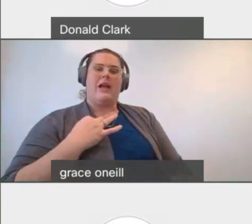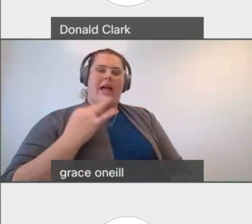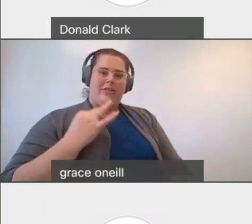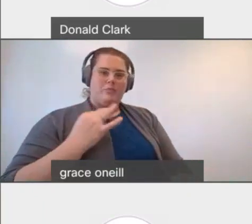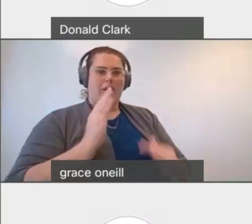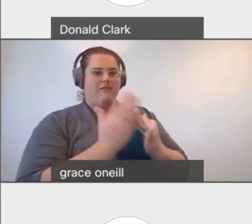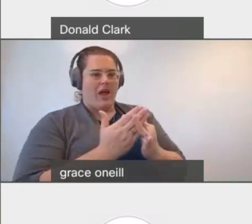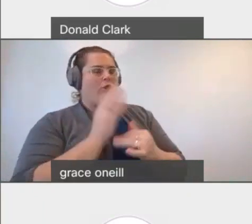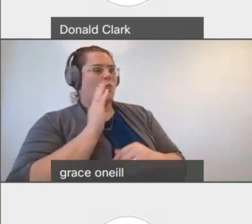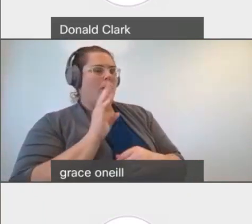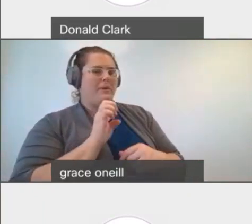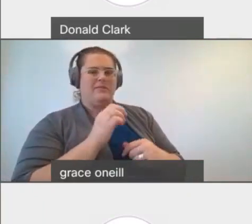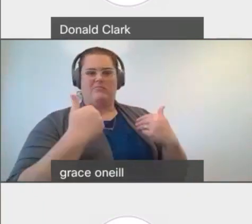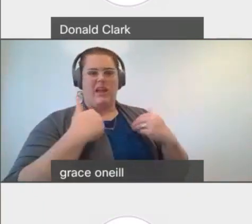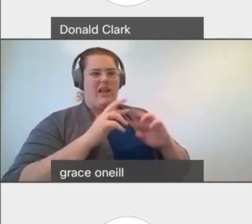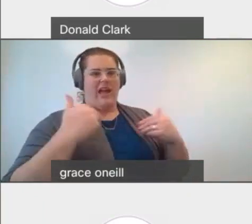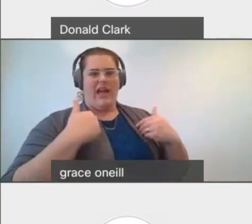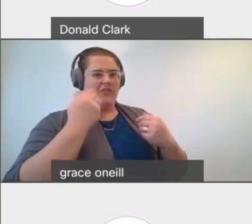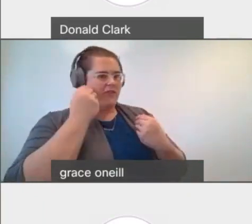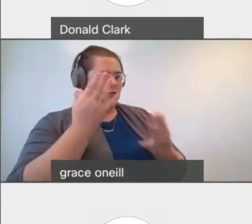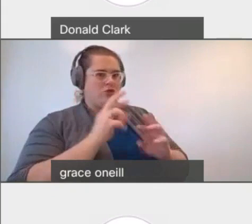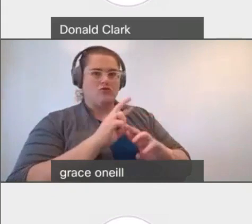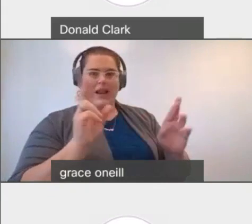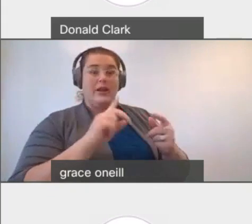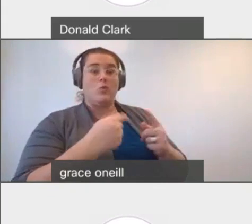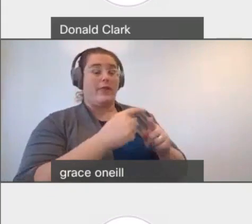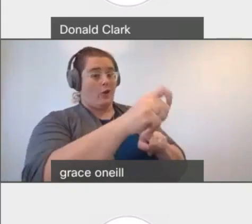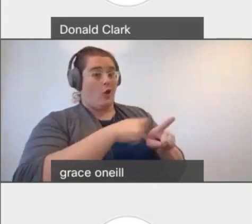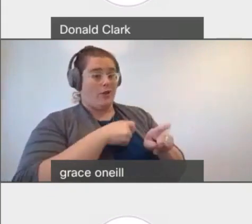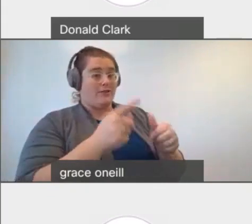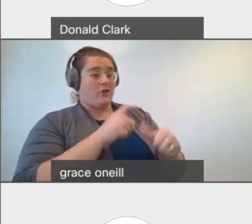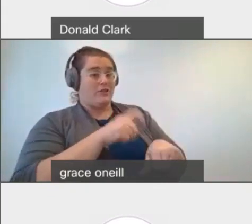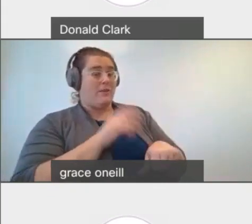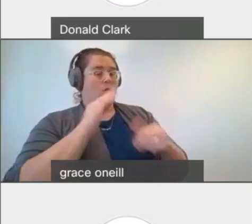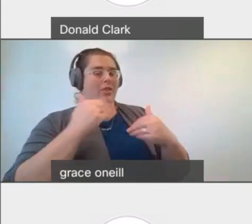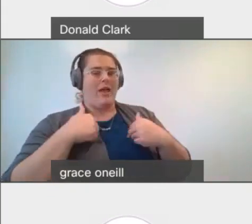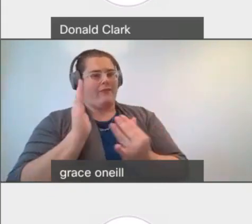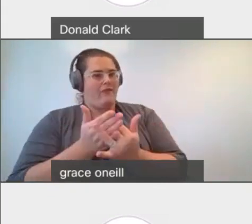information readily available when people do make the call to us.